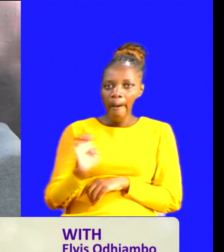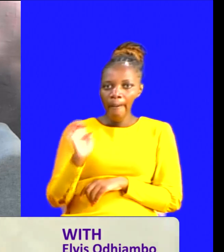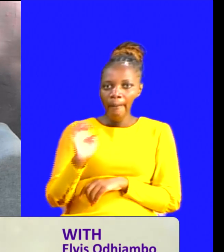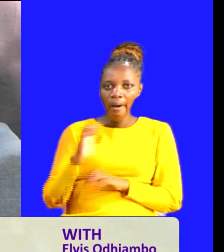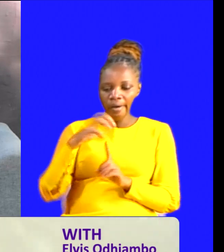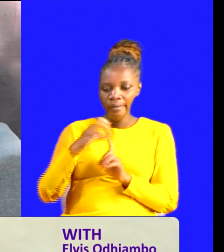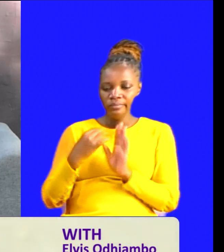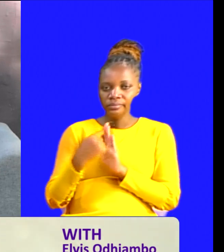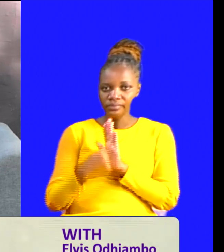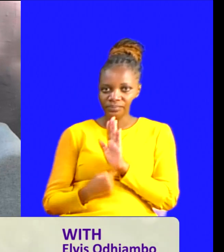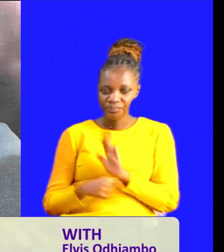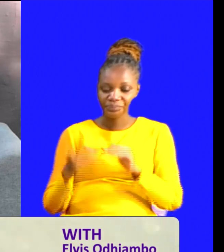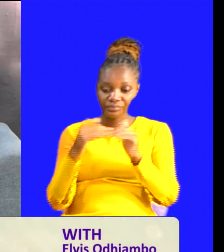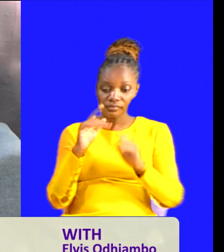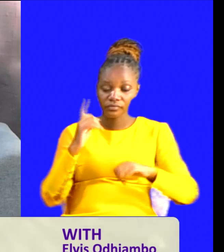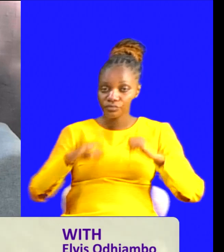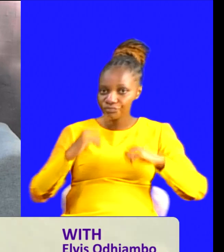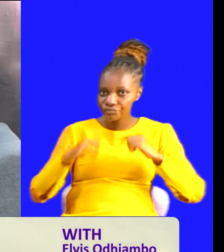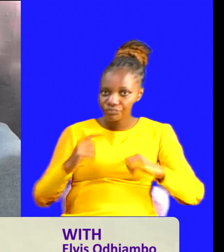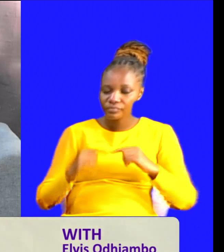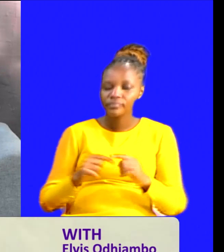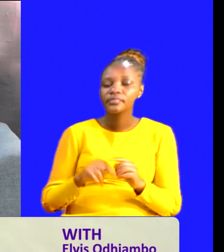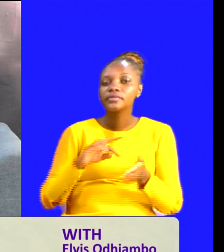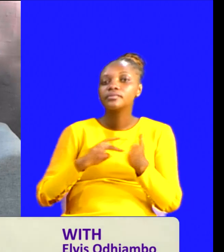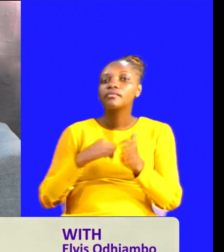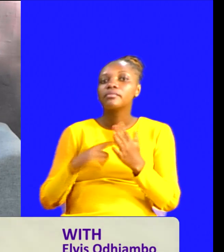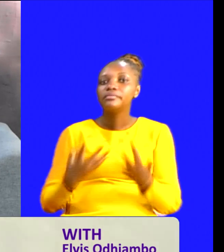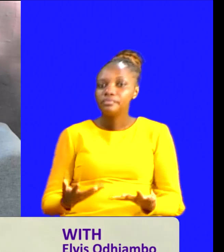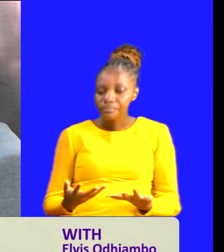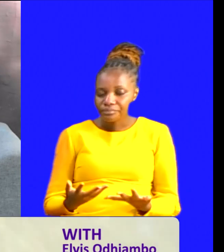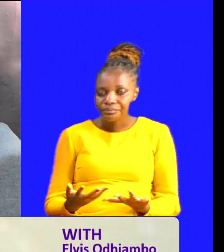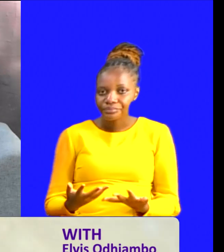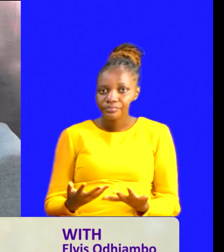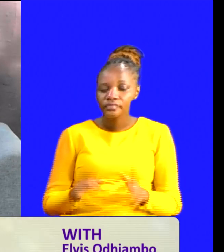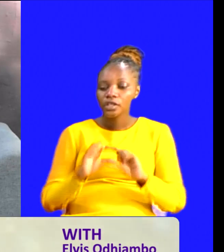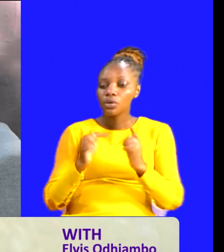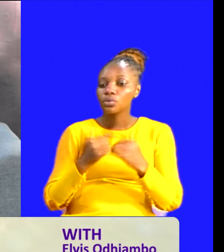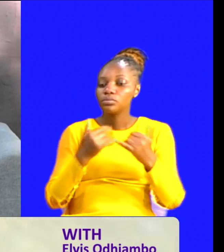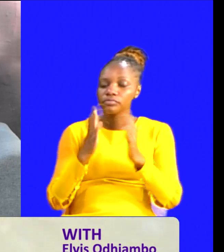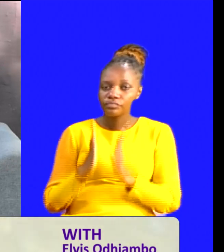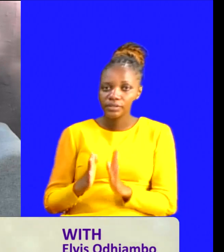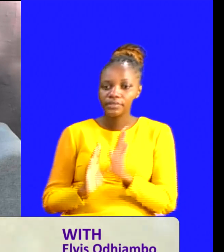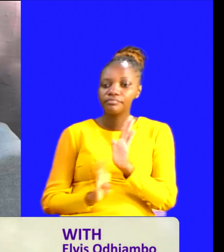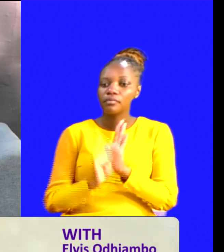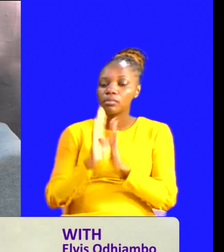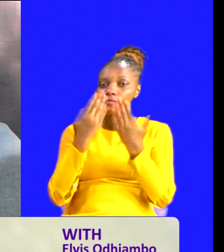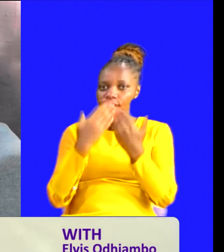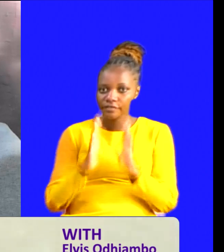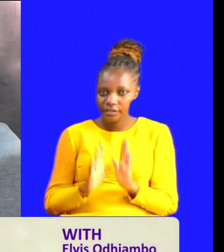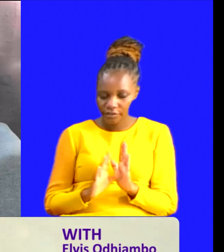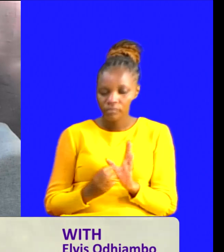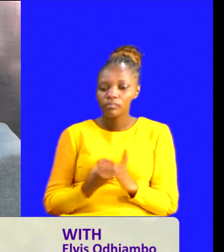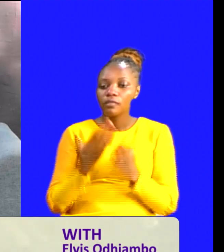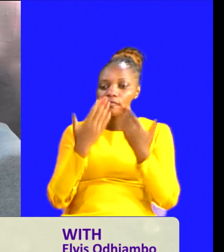level to perform again and compete in the European level goes to show you that the group of players have developed. They have grown out